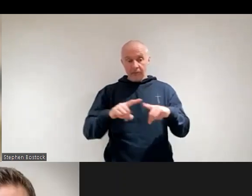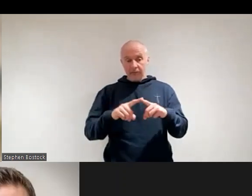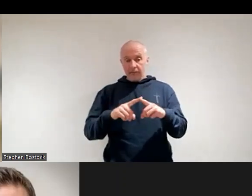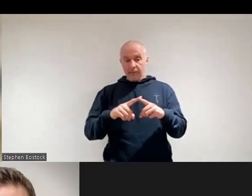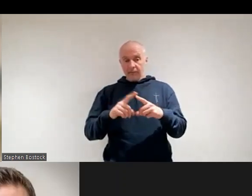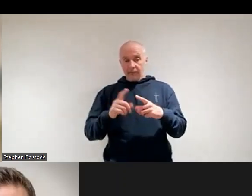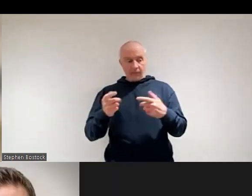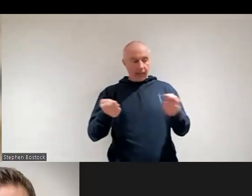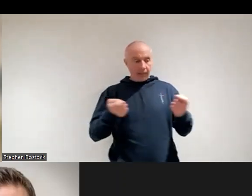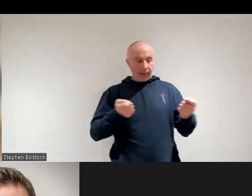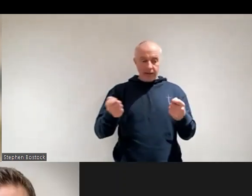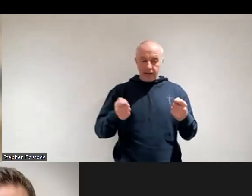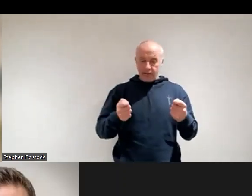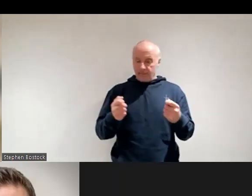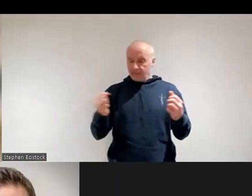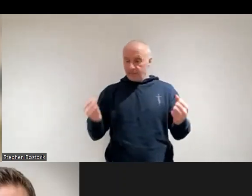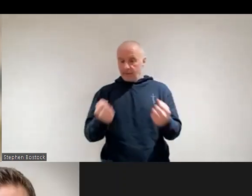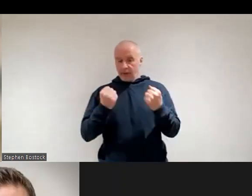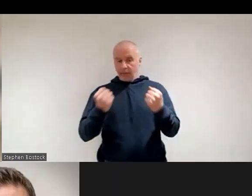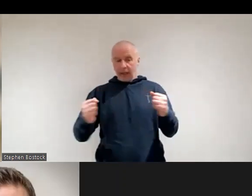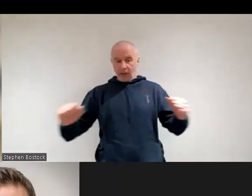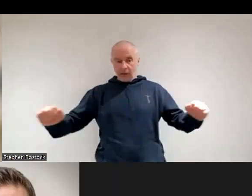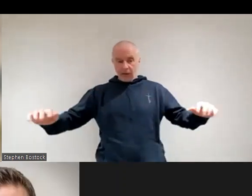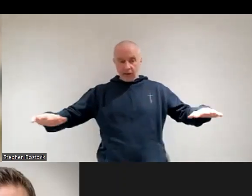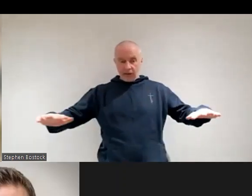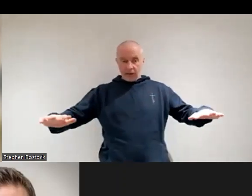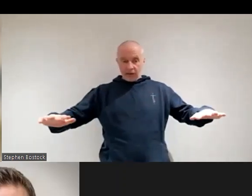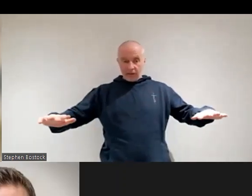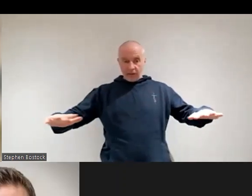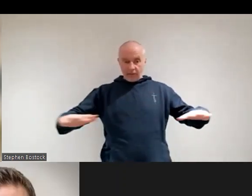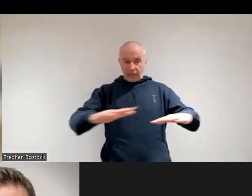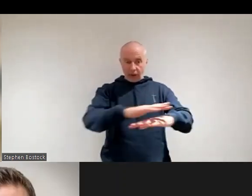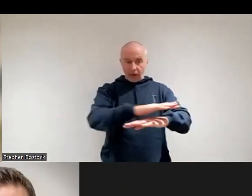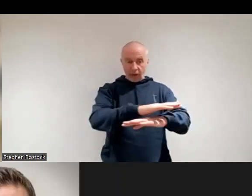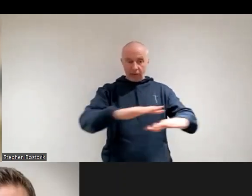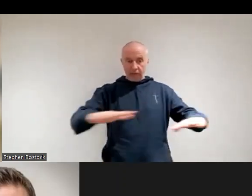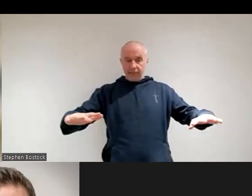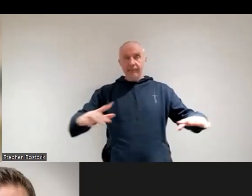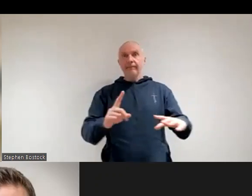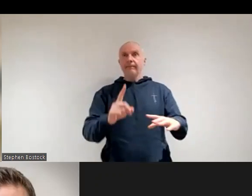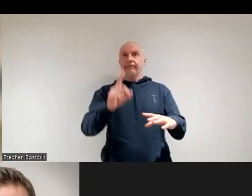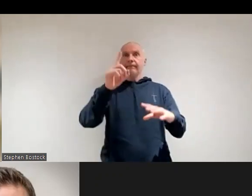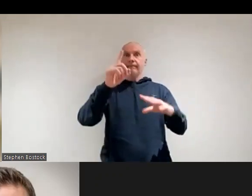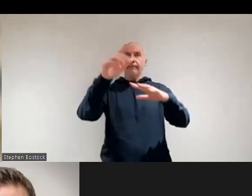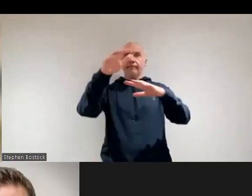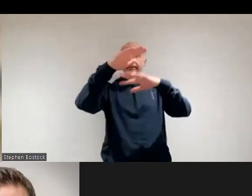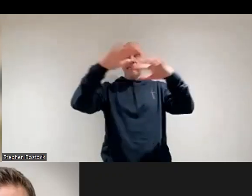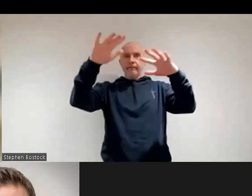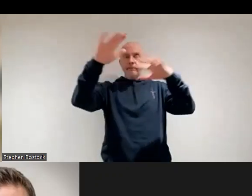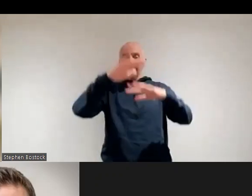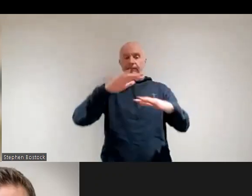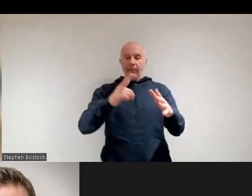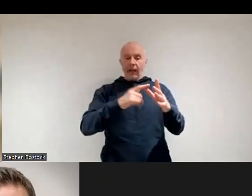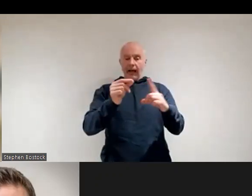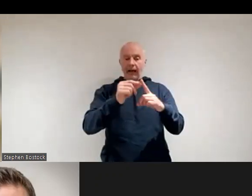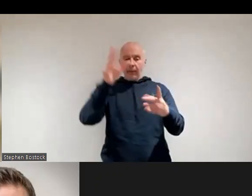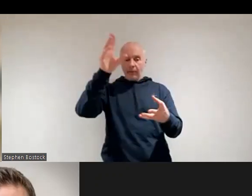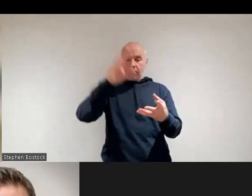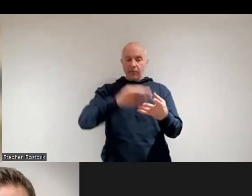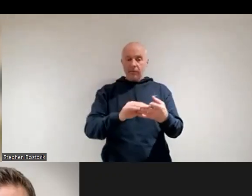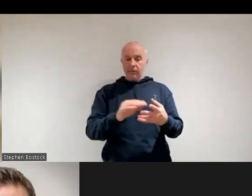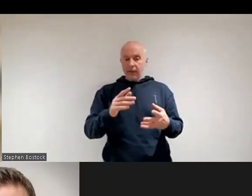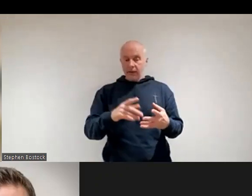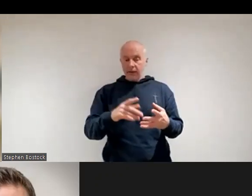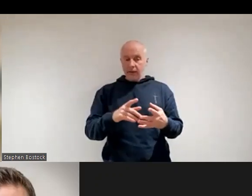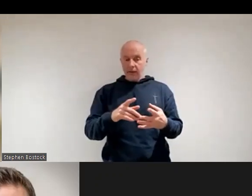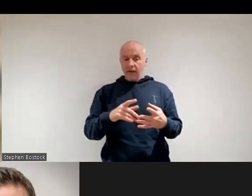This is where I mentioned about all those things on the cloud, is that you have to be really smart charger, which is able